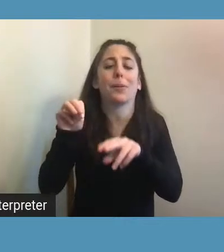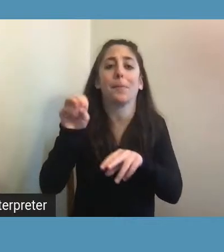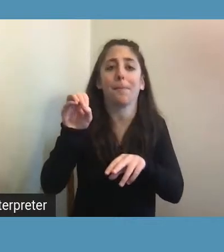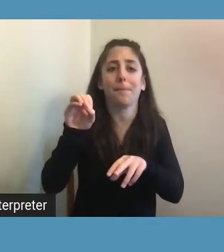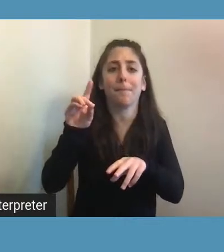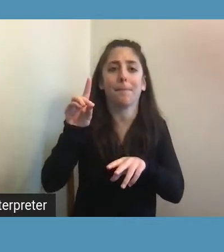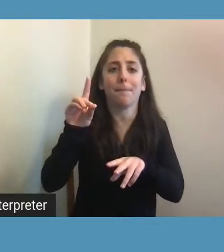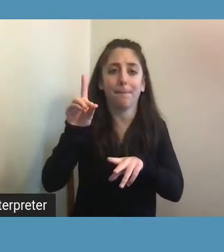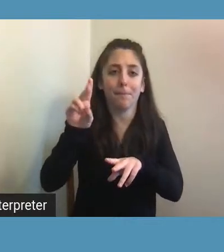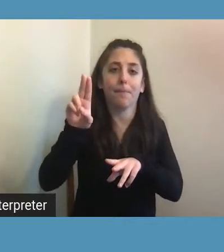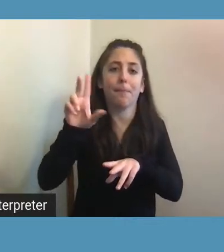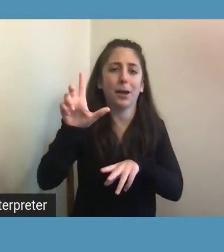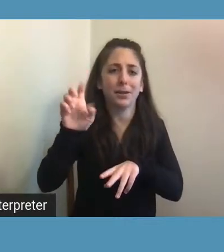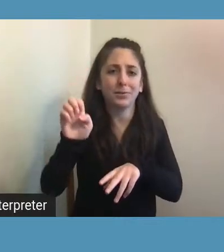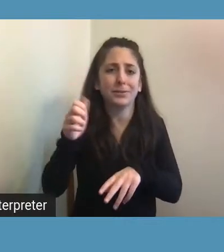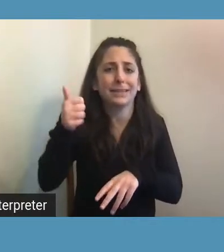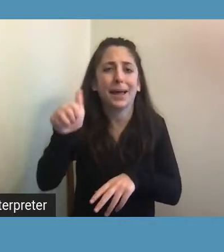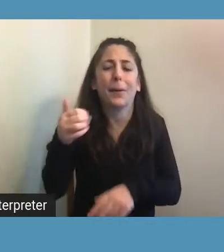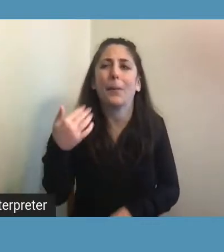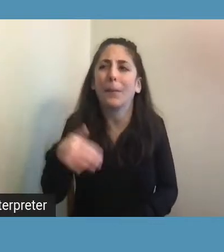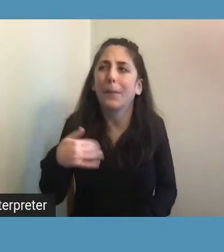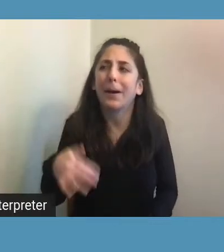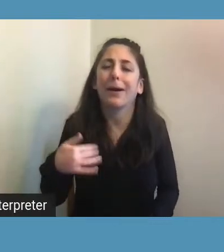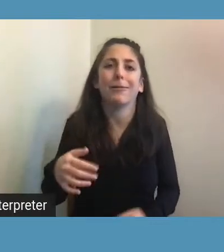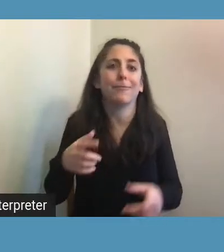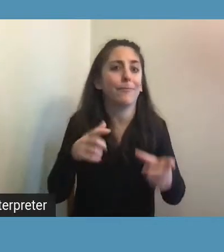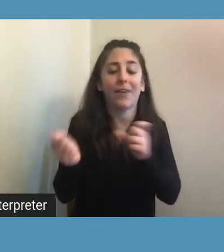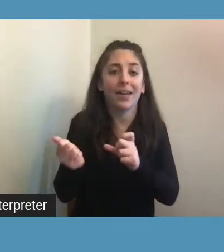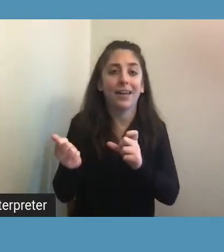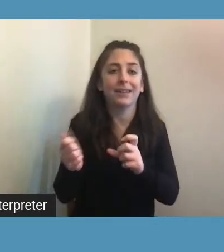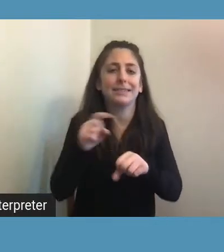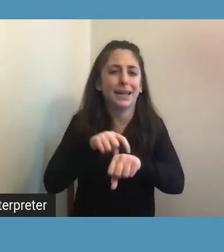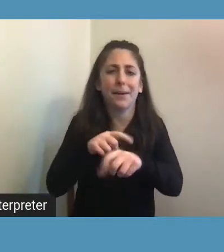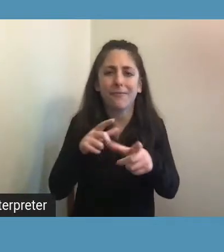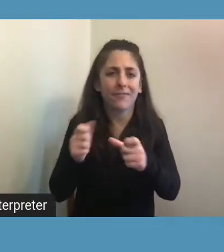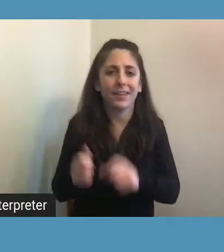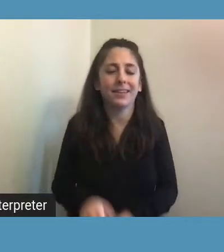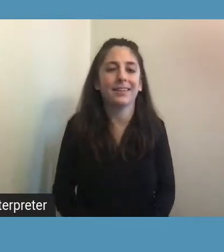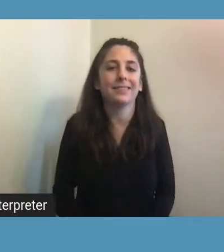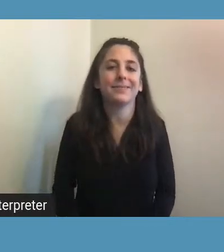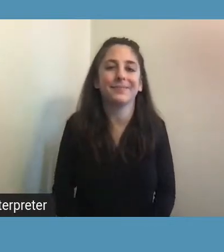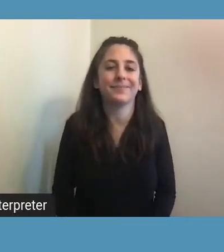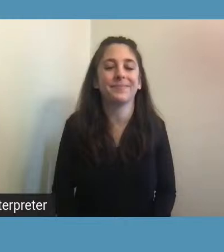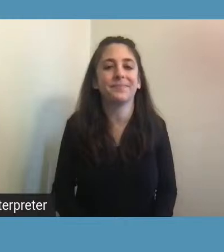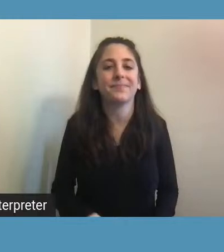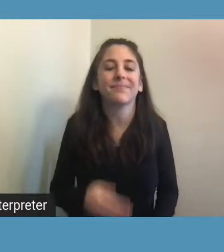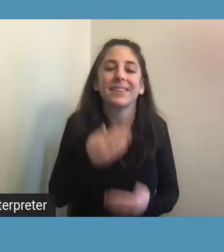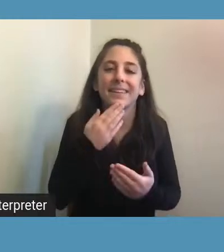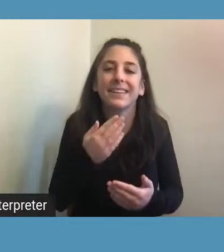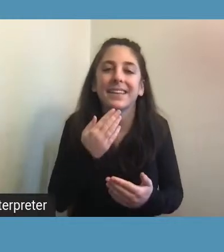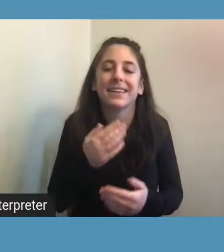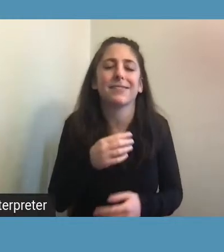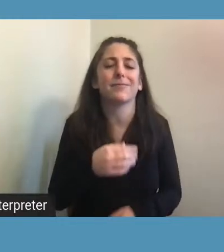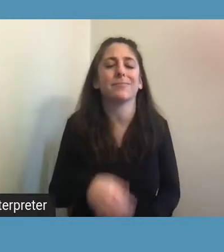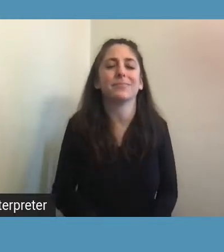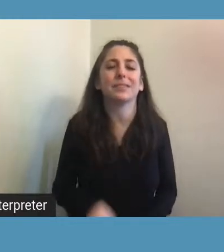in 2022. So thank you all for attending today's session. I have enjoyed being your host for Module